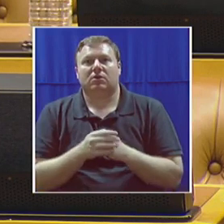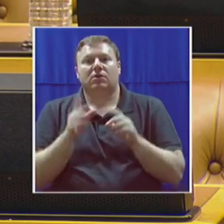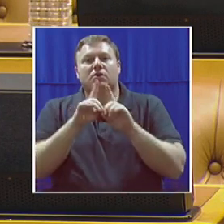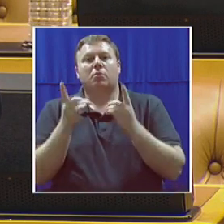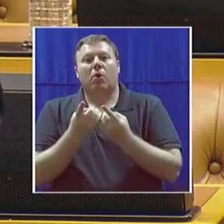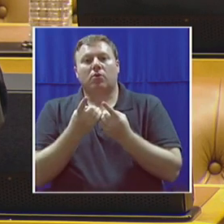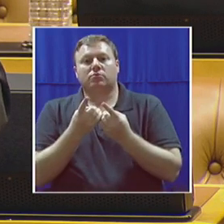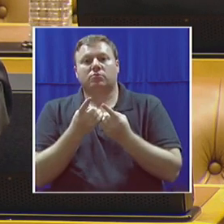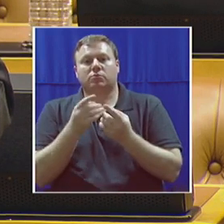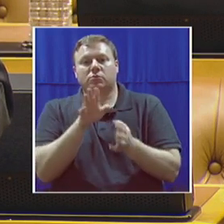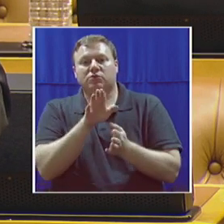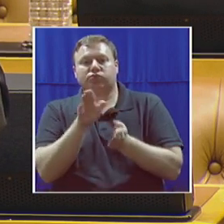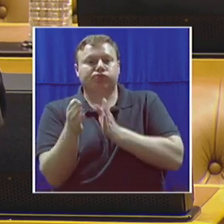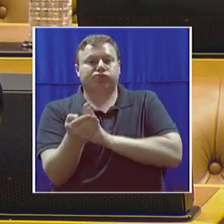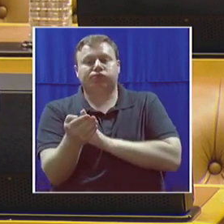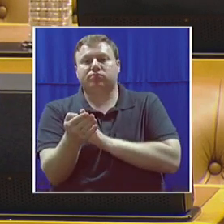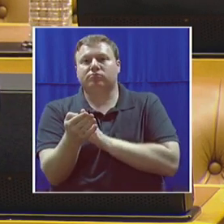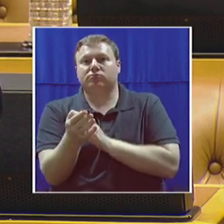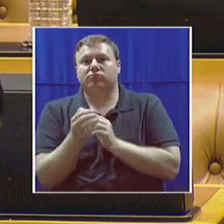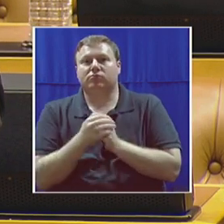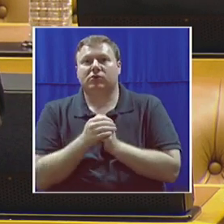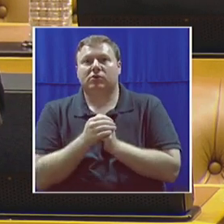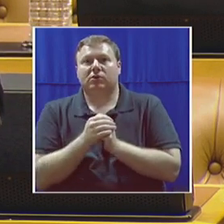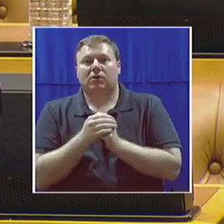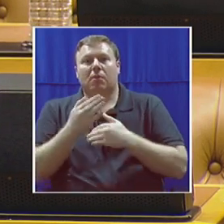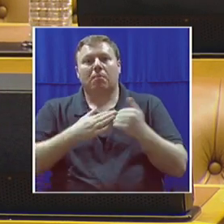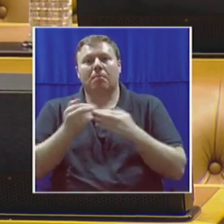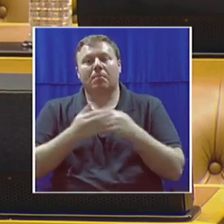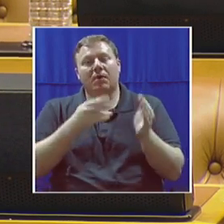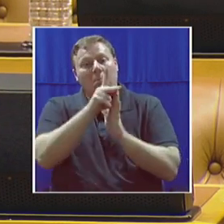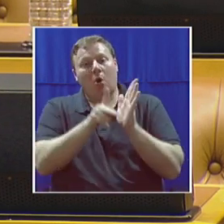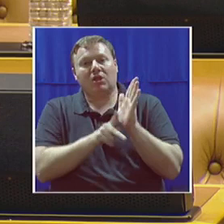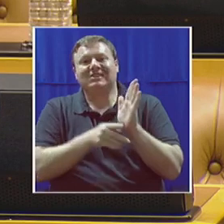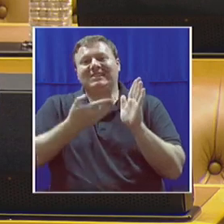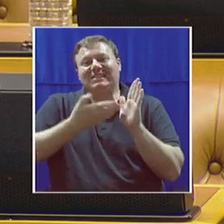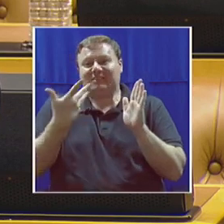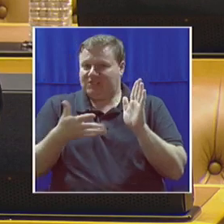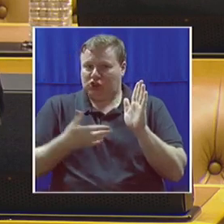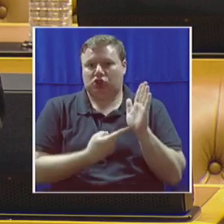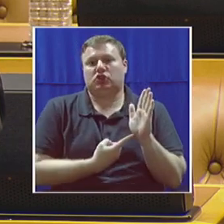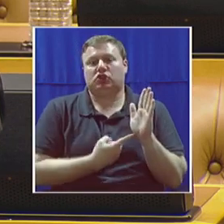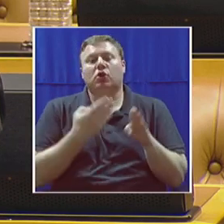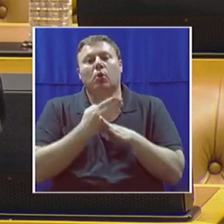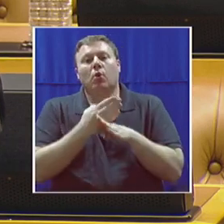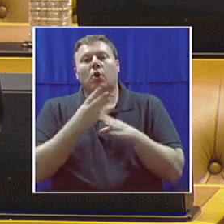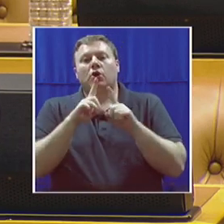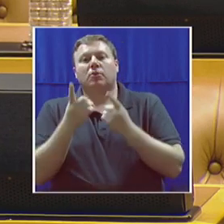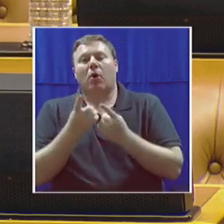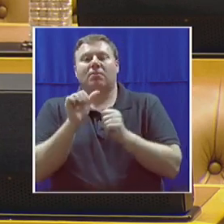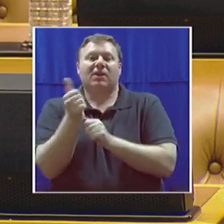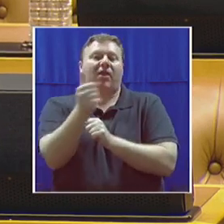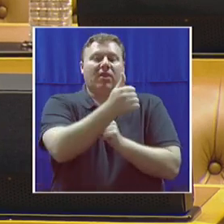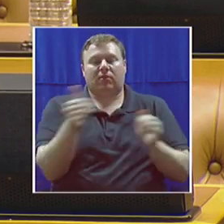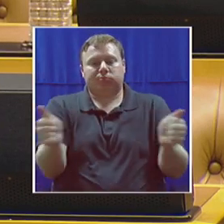mandate we building on the existing policies and work closely with other departments the youth sectors institutions